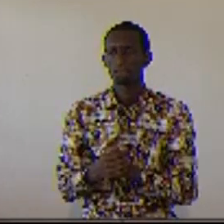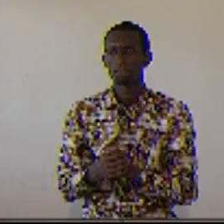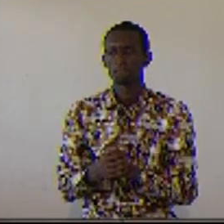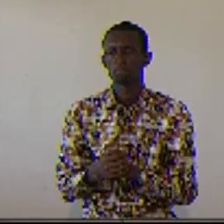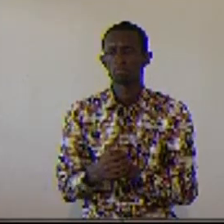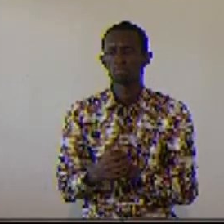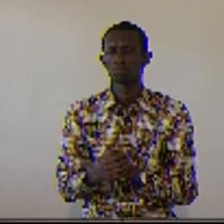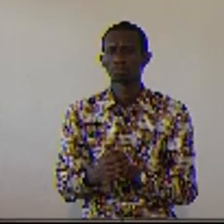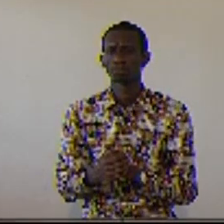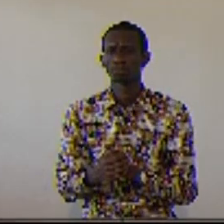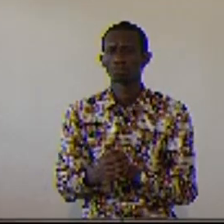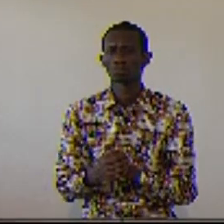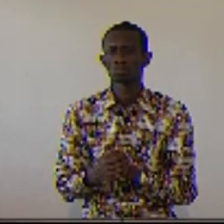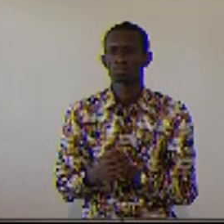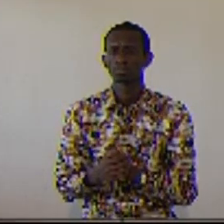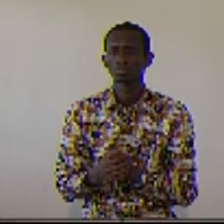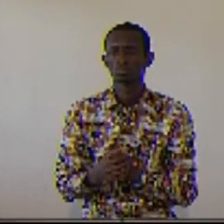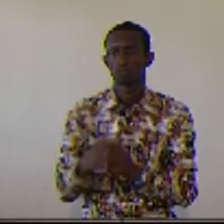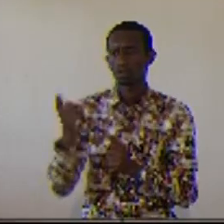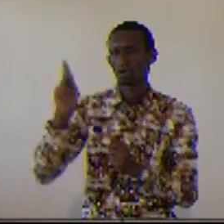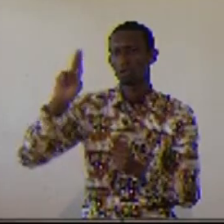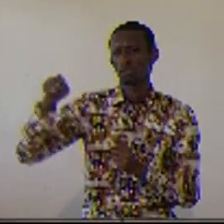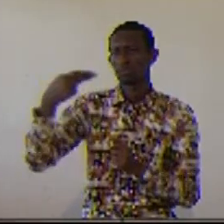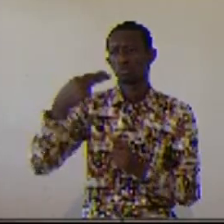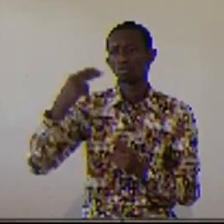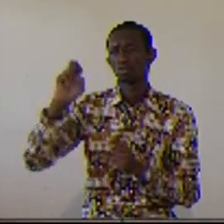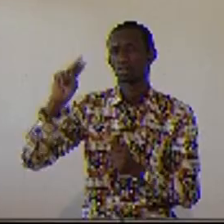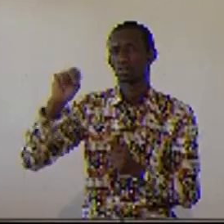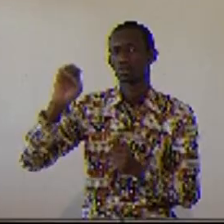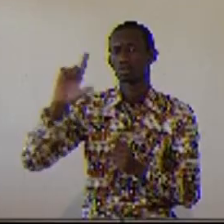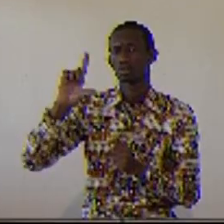phenoxide ion. This one is called the phenoxide ion.